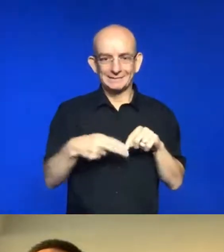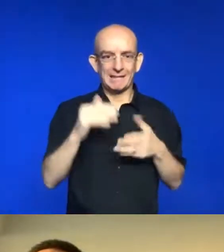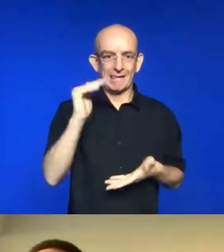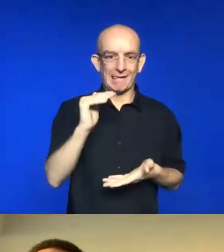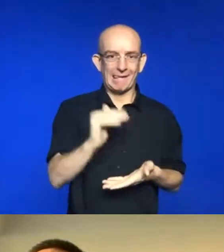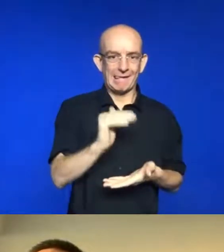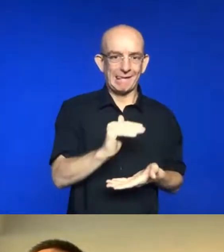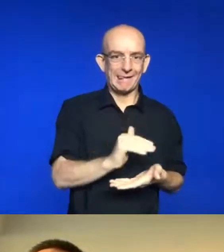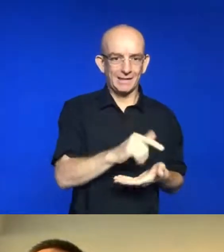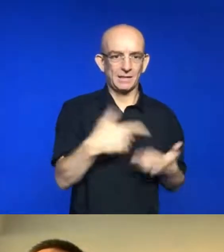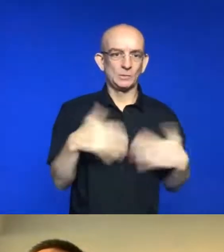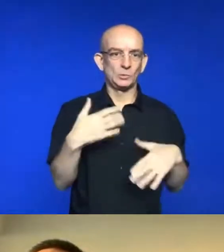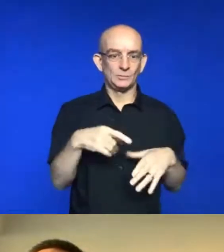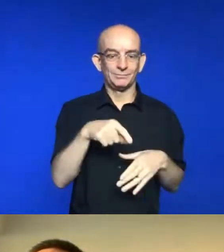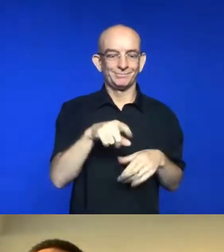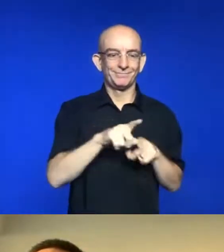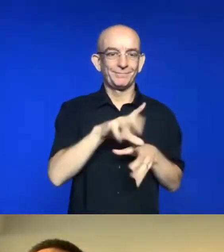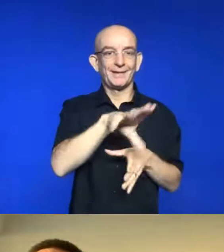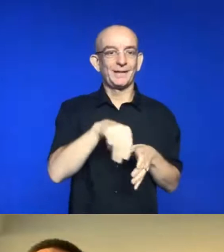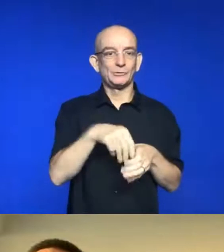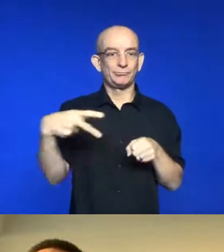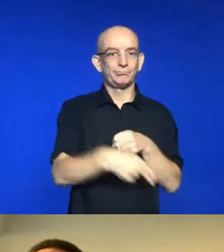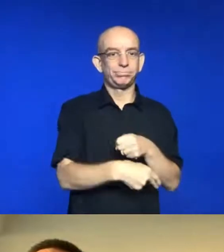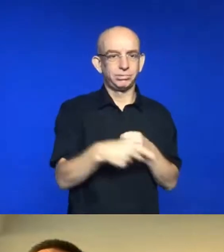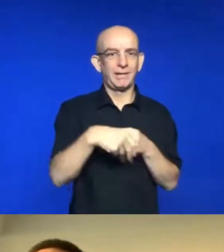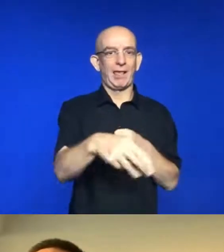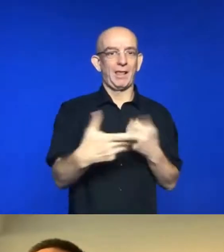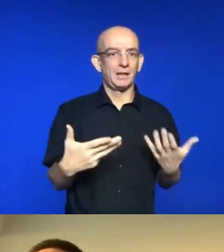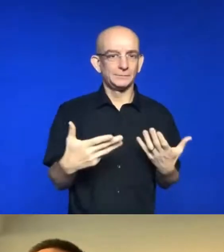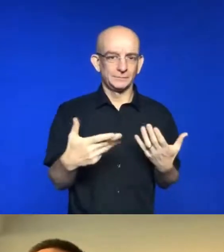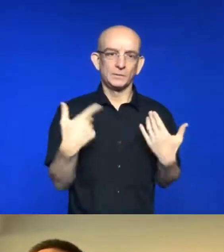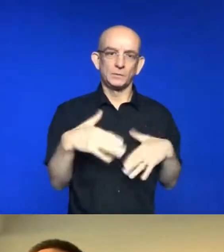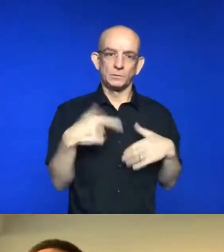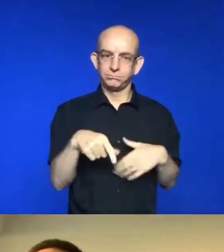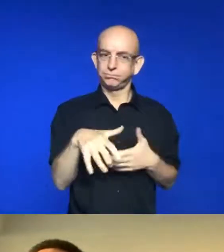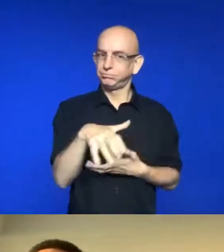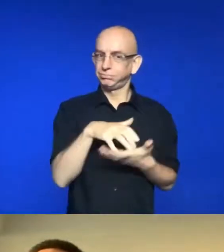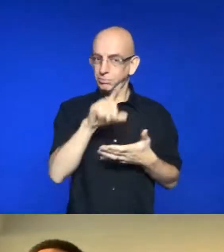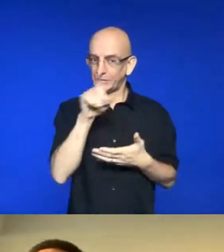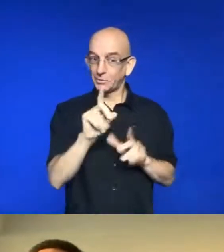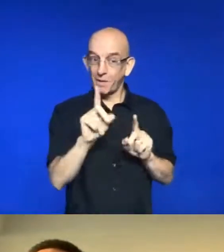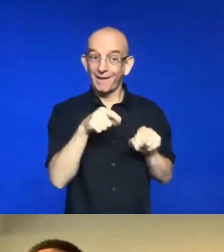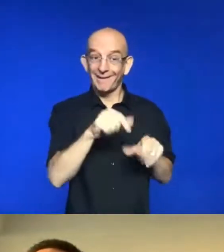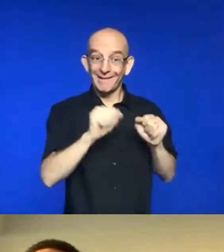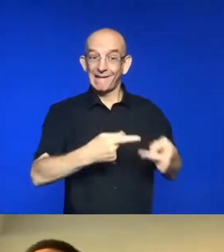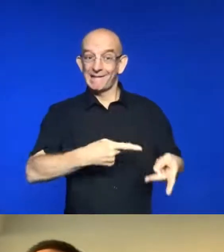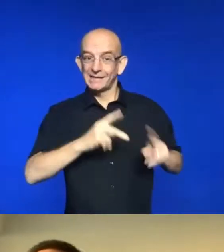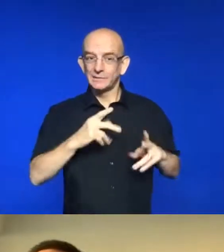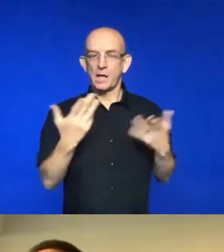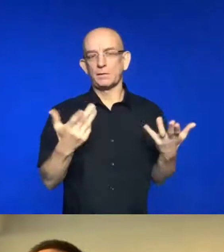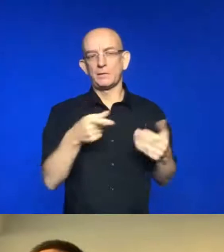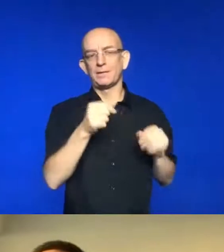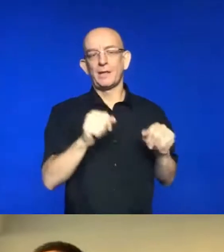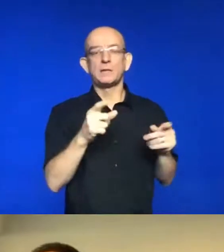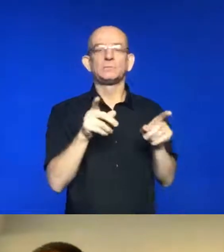question, and I'm sure there is no only one right answer, but if you can just give us some general reflections.